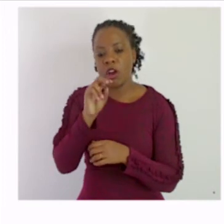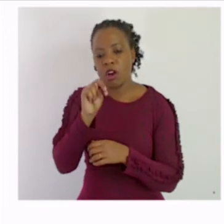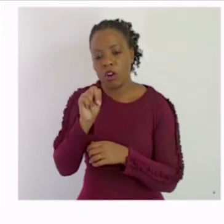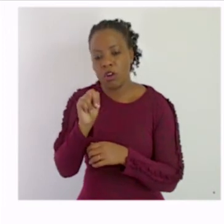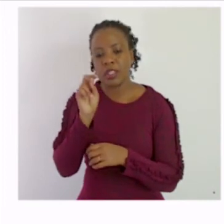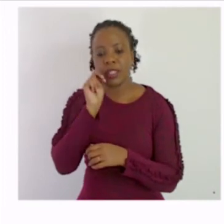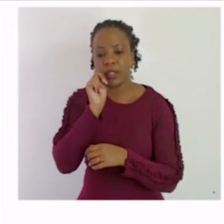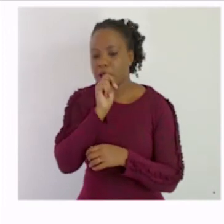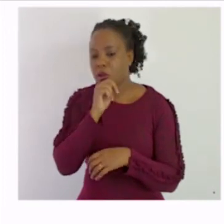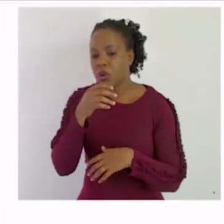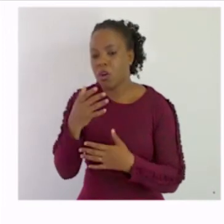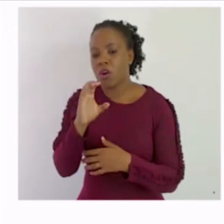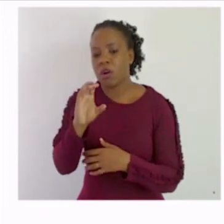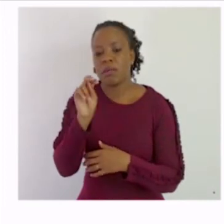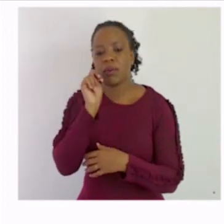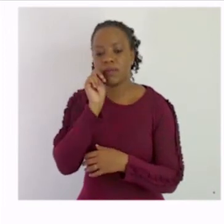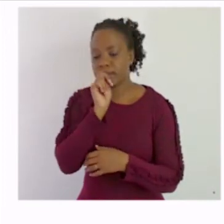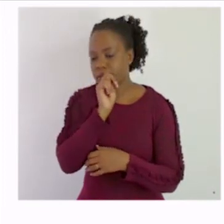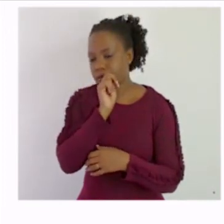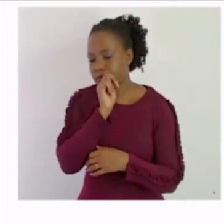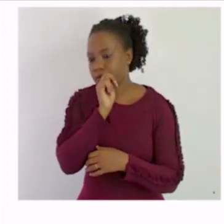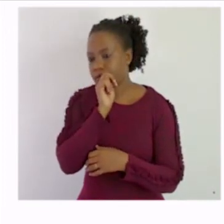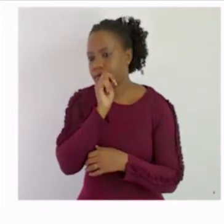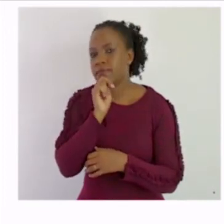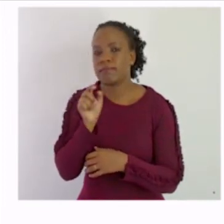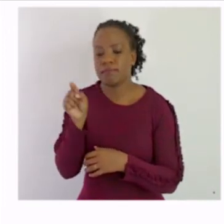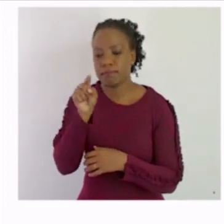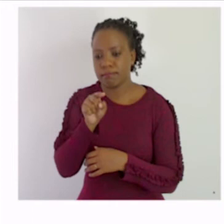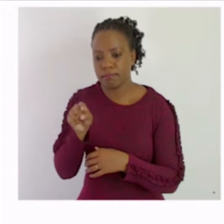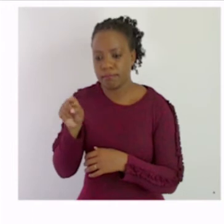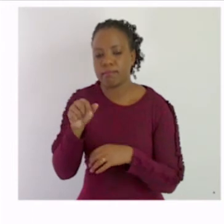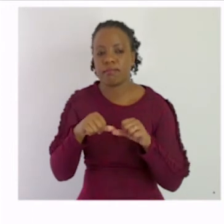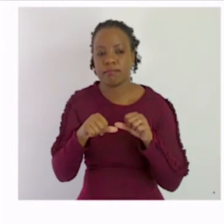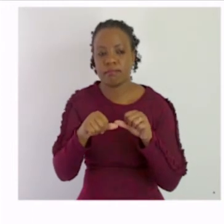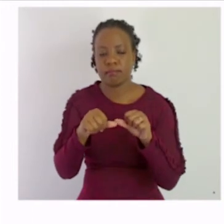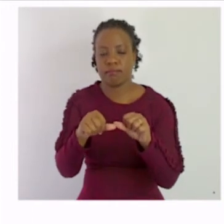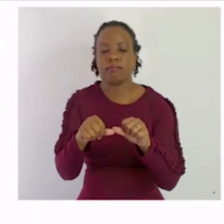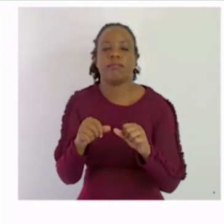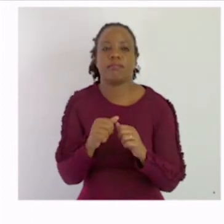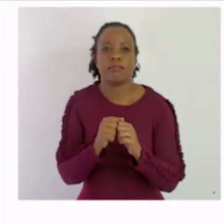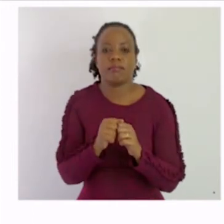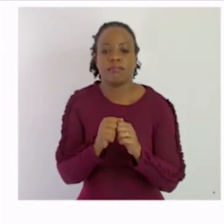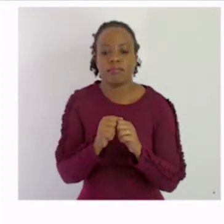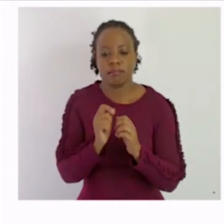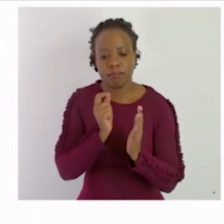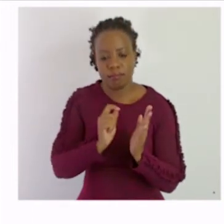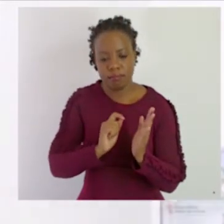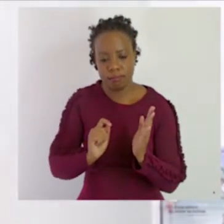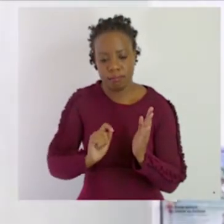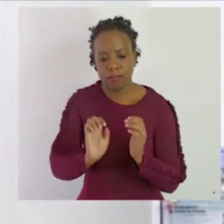circle there. Right, boys and girls? We can continue writing our work.